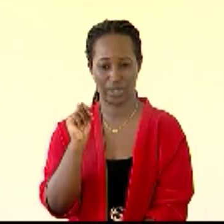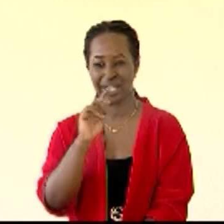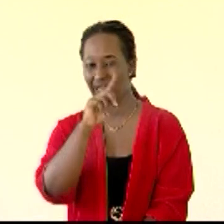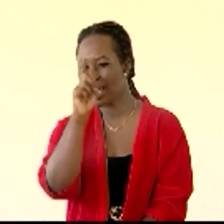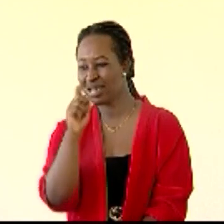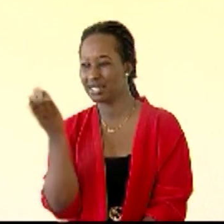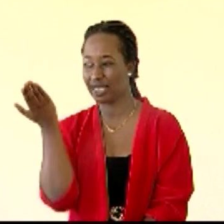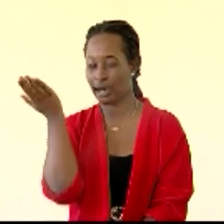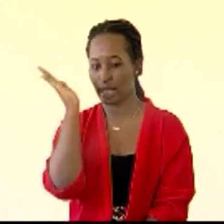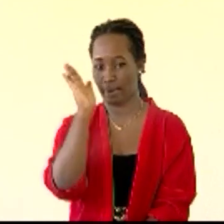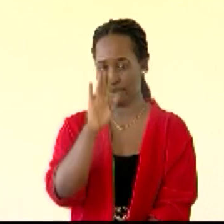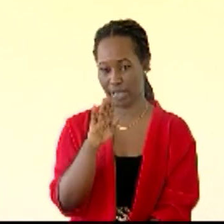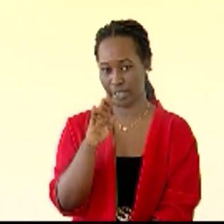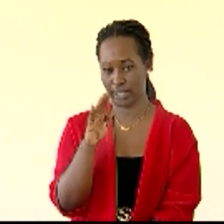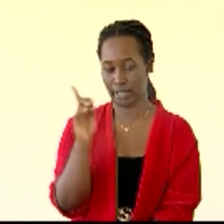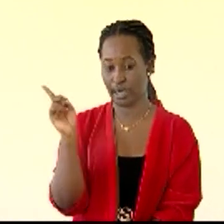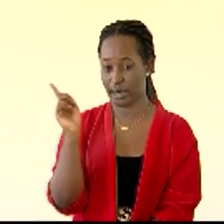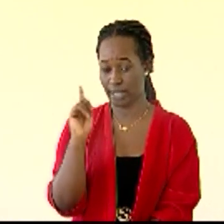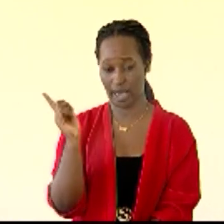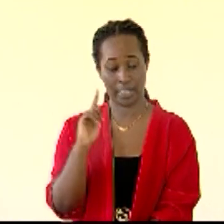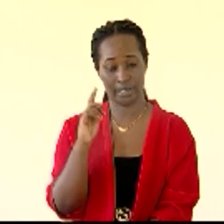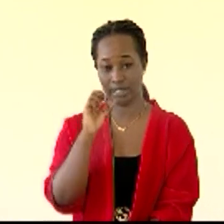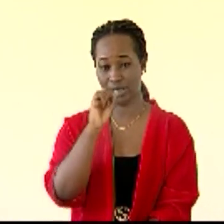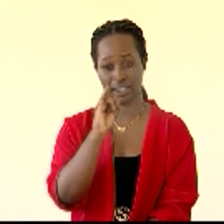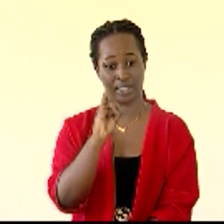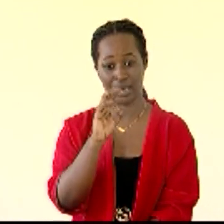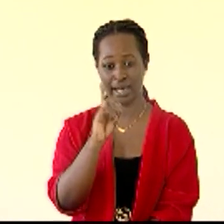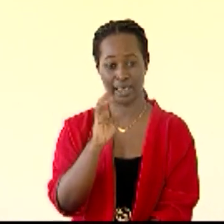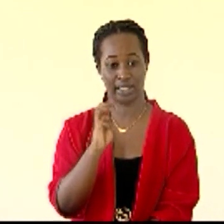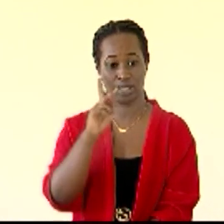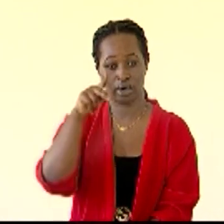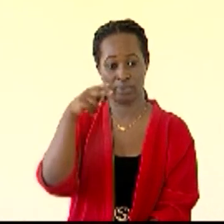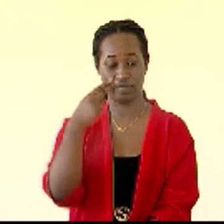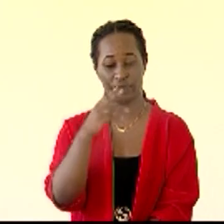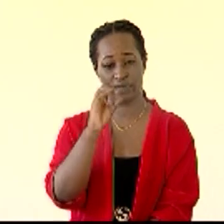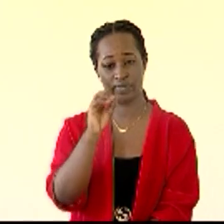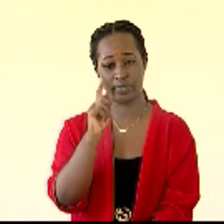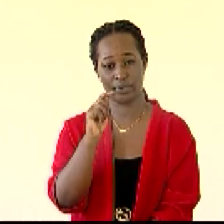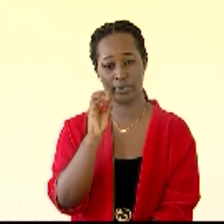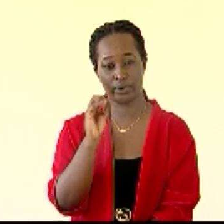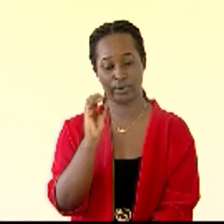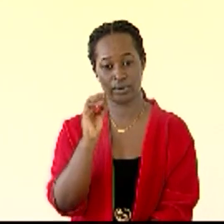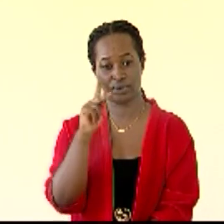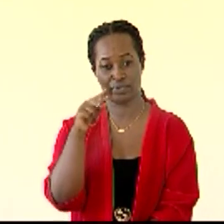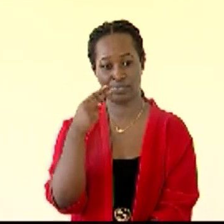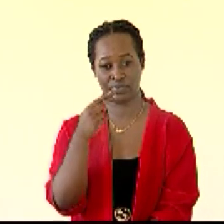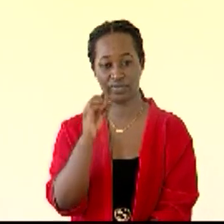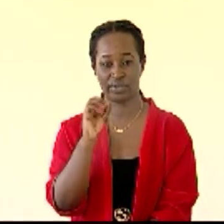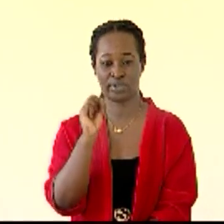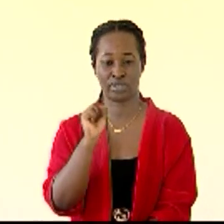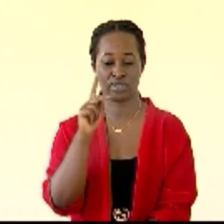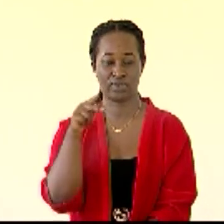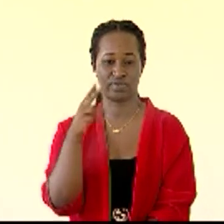as non-cyclic photophosphorylation. Photo, because light is used. Dilation, because ATP is